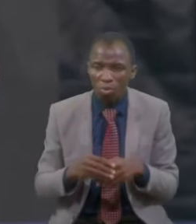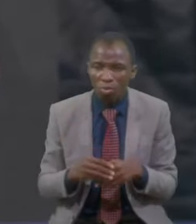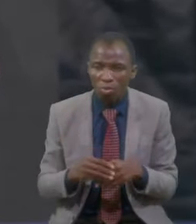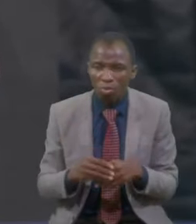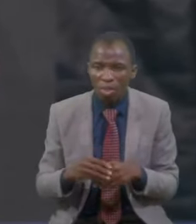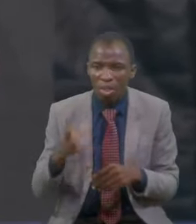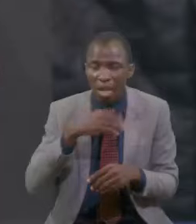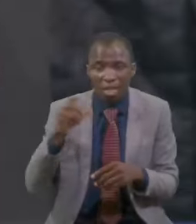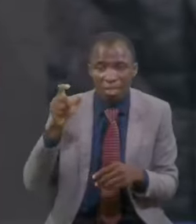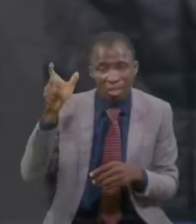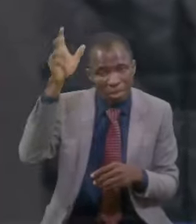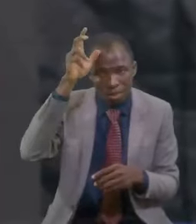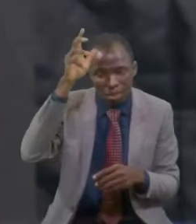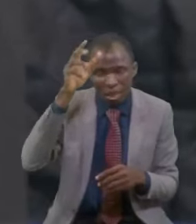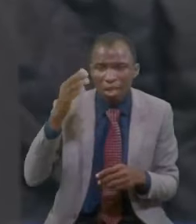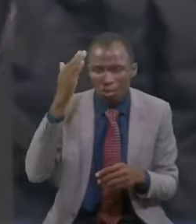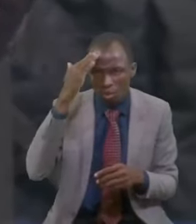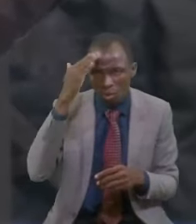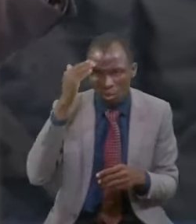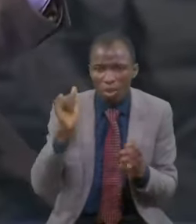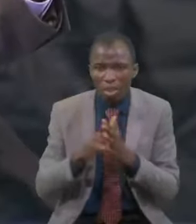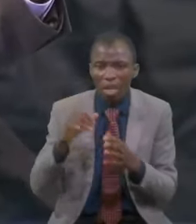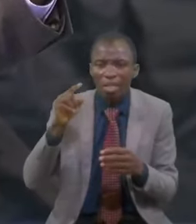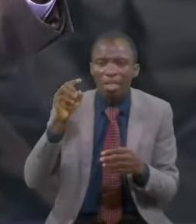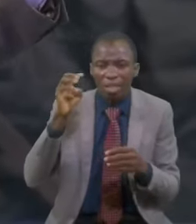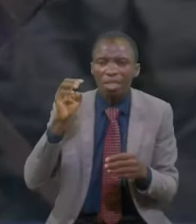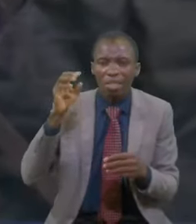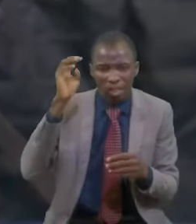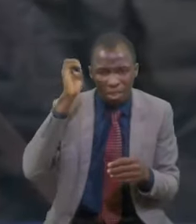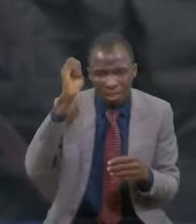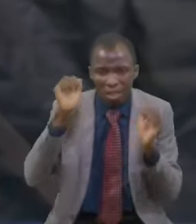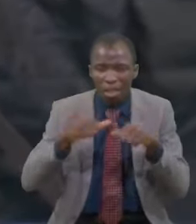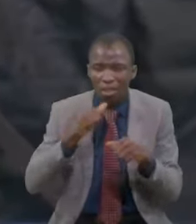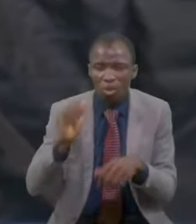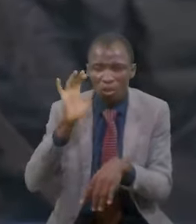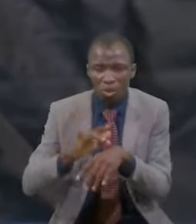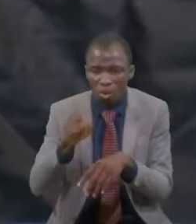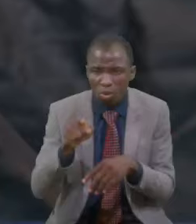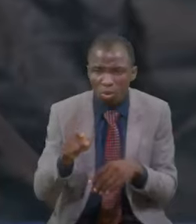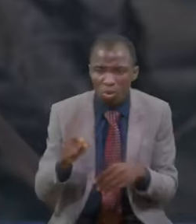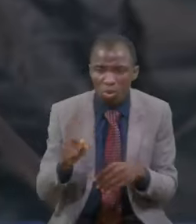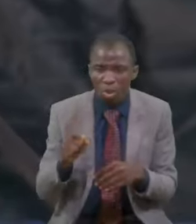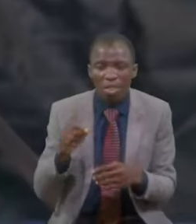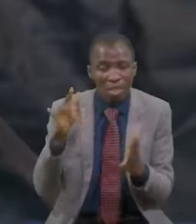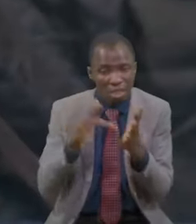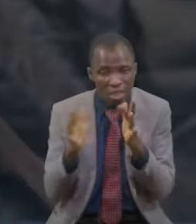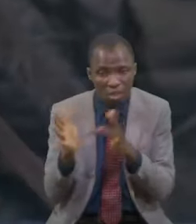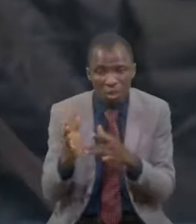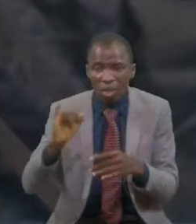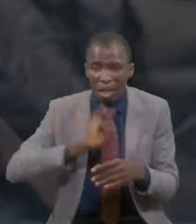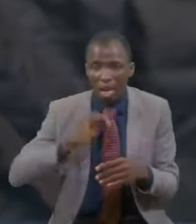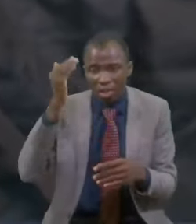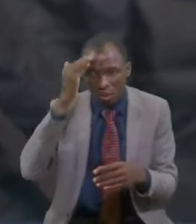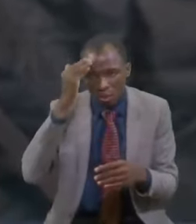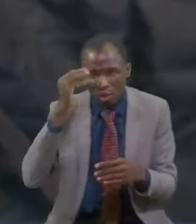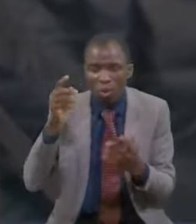knows he dare not touch you. Jesus, I know. Paul, I know. That